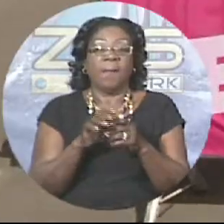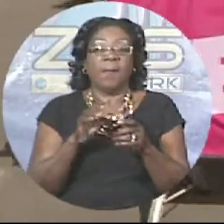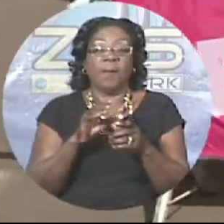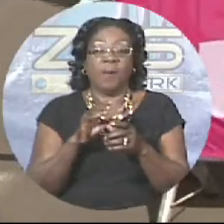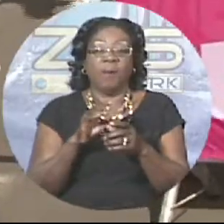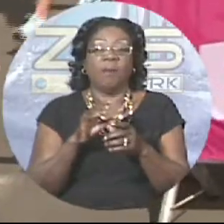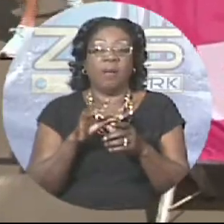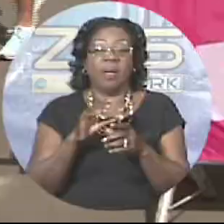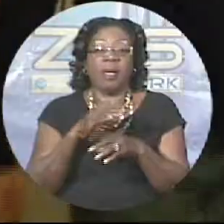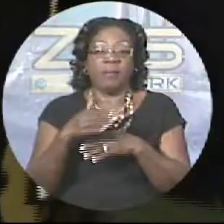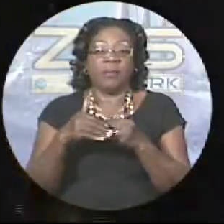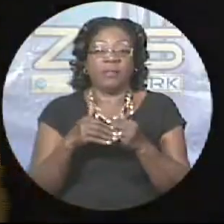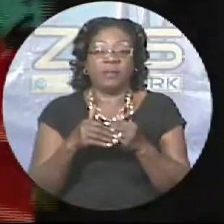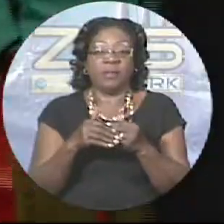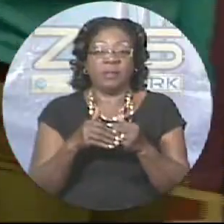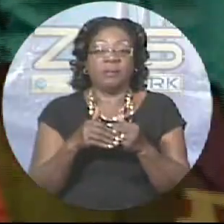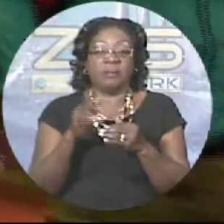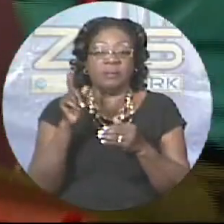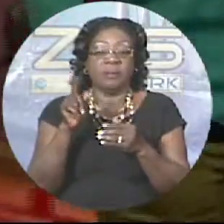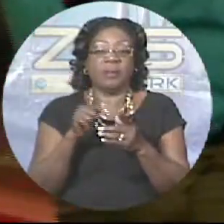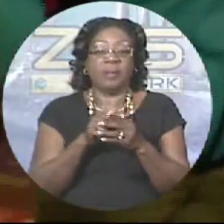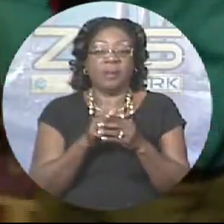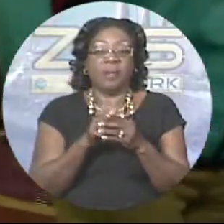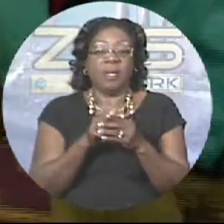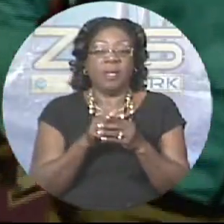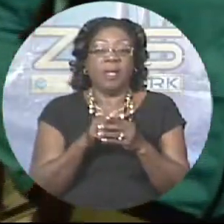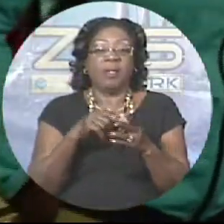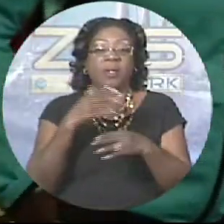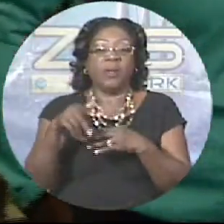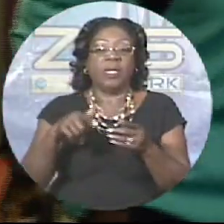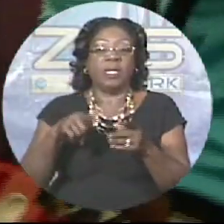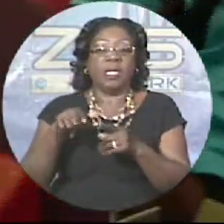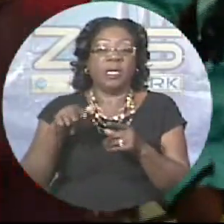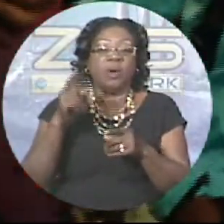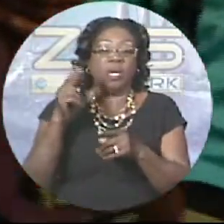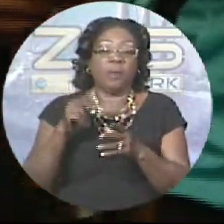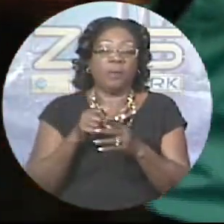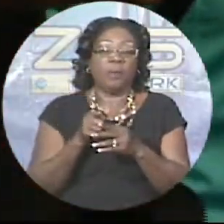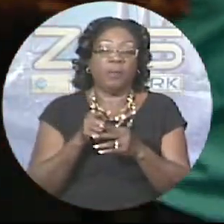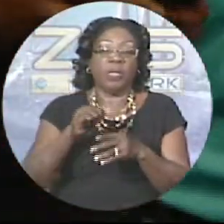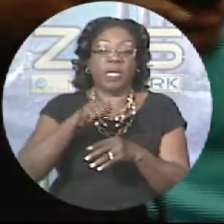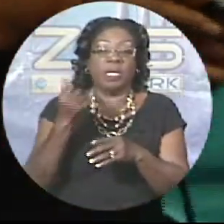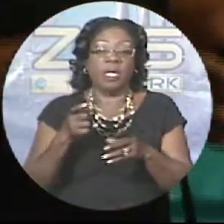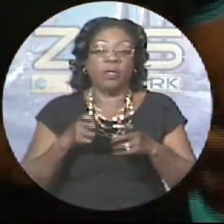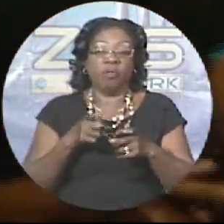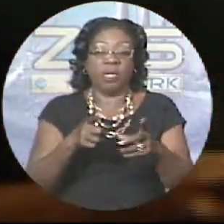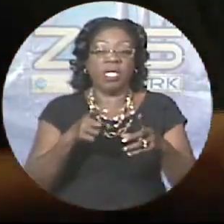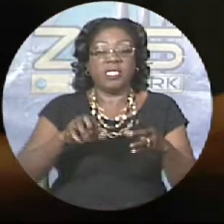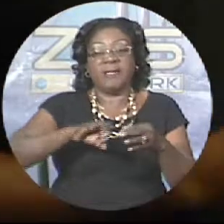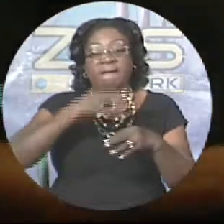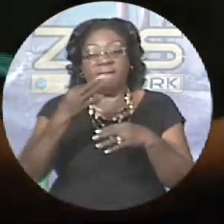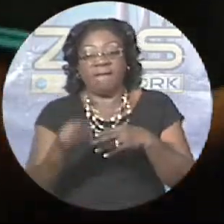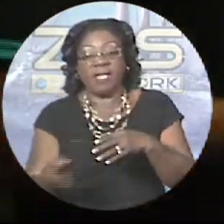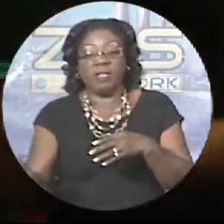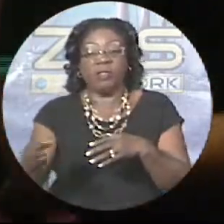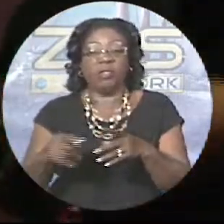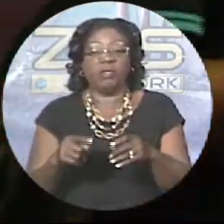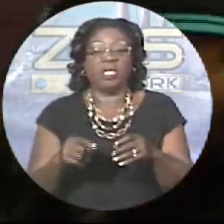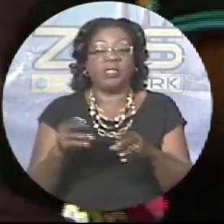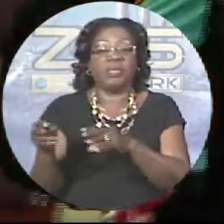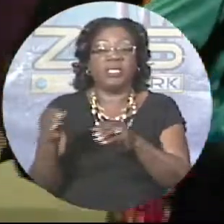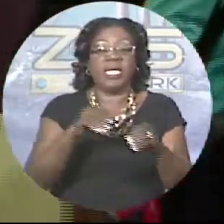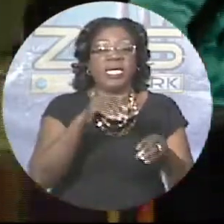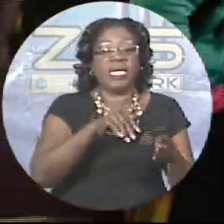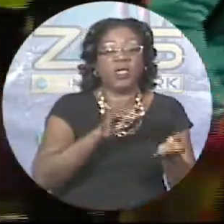ladies, they had a mishap. Christine Amatil on the back stretch. Her leg caught up with another runner. She fell to the track. She was taken